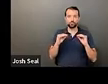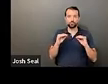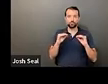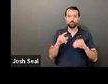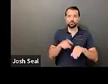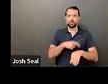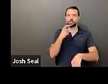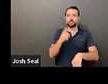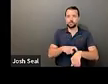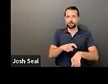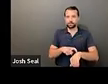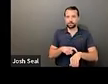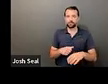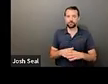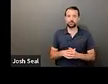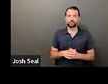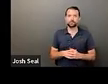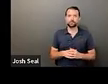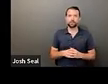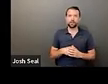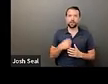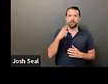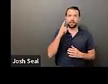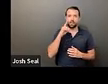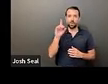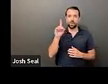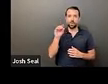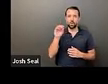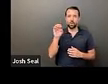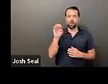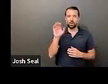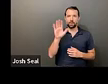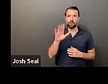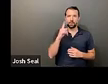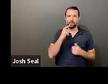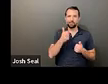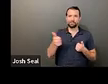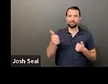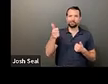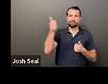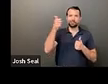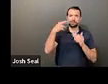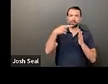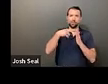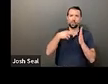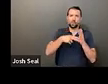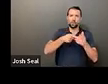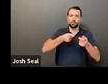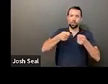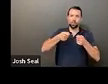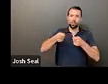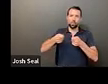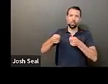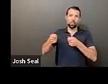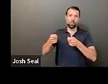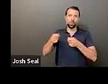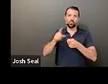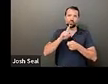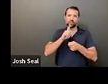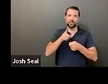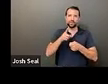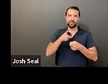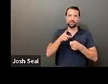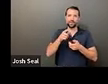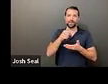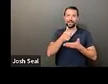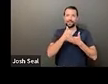of thought about Department of Ed as this sort of bureaucratic, I don't even know what, that just their only job was to sort of make my